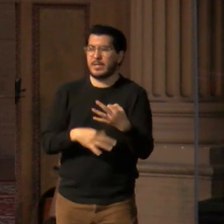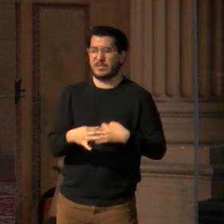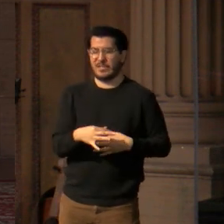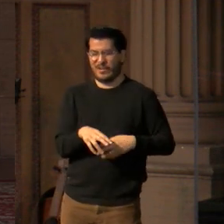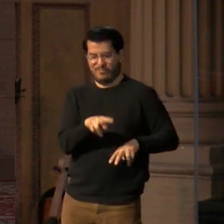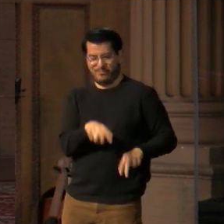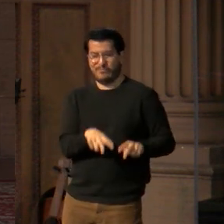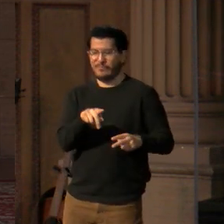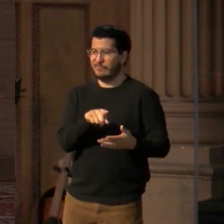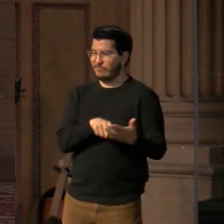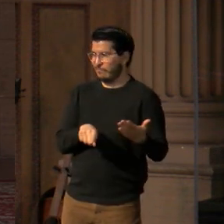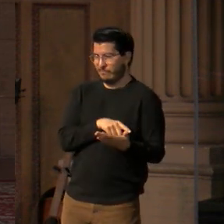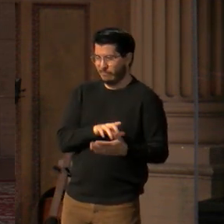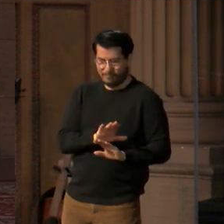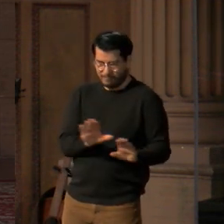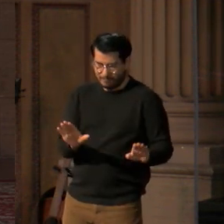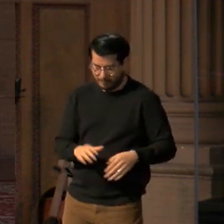criticize.